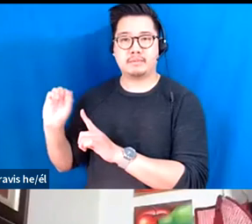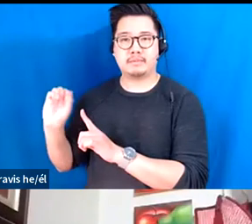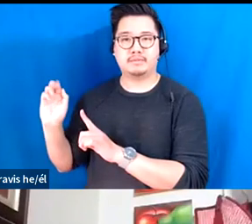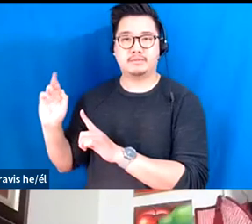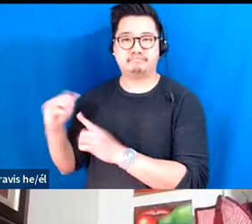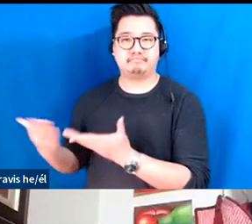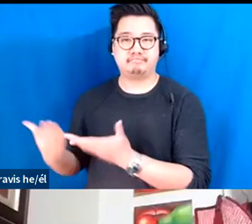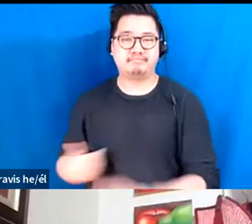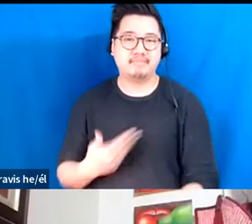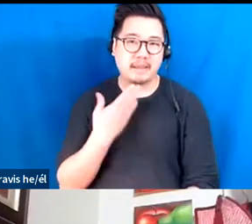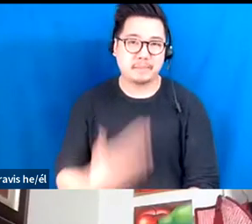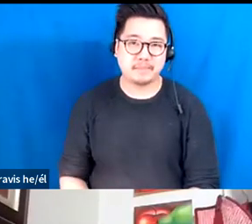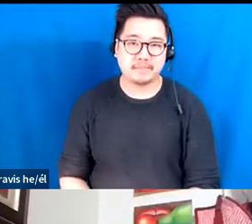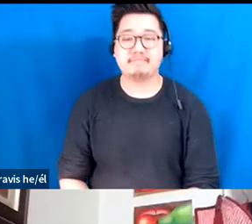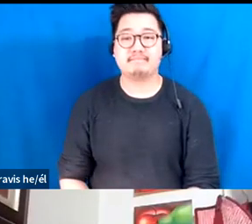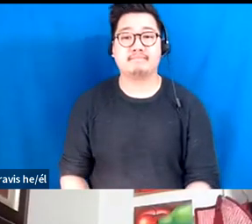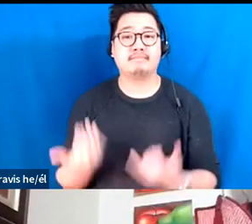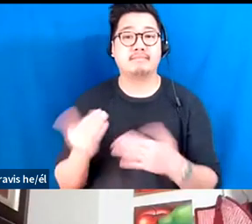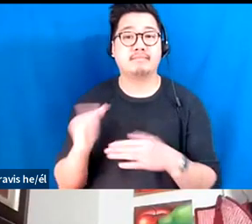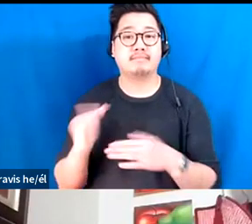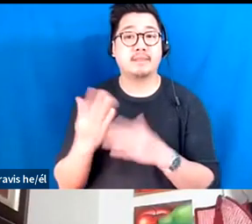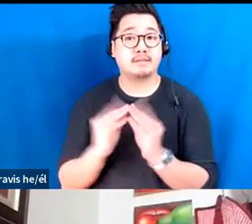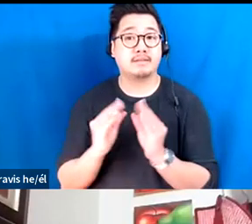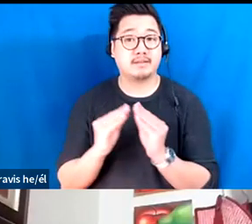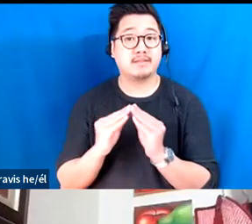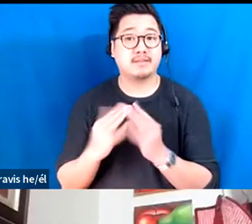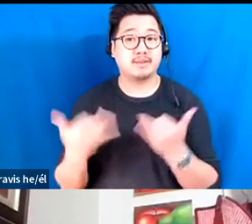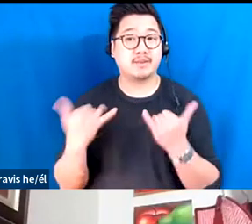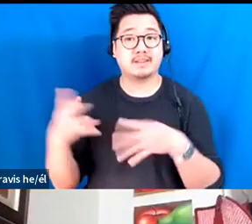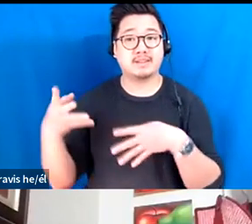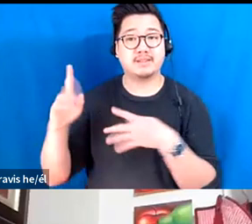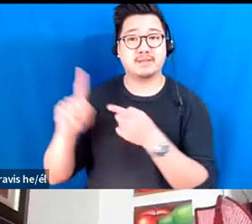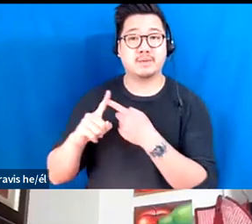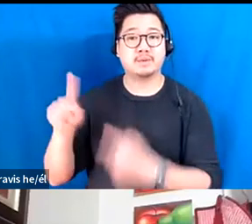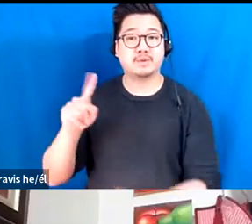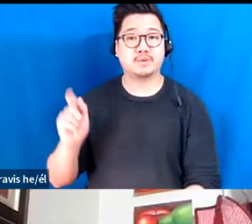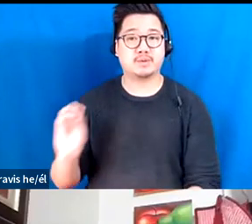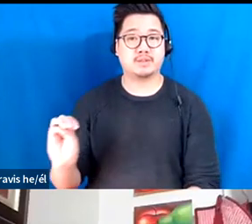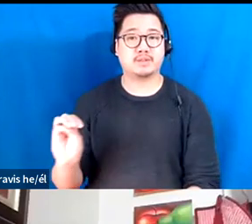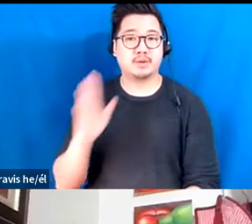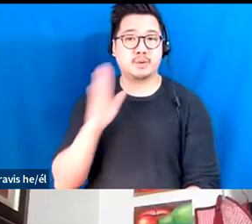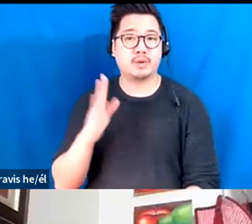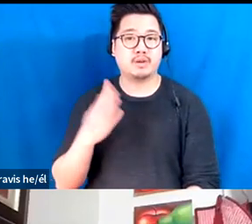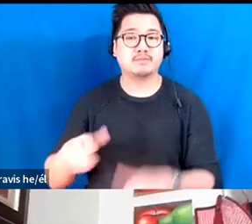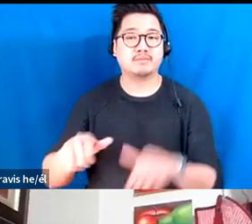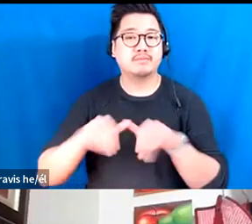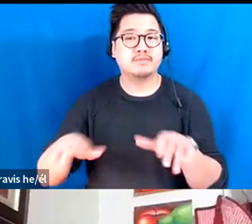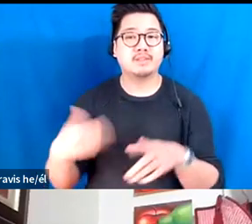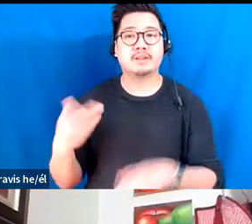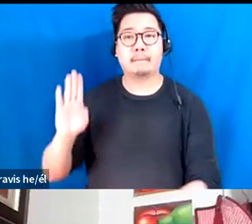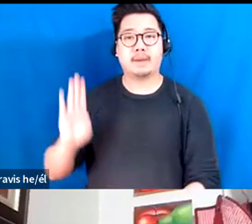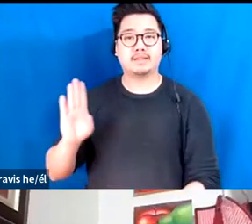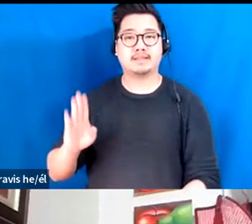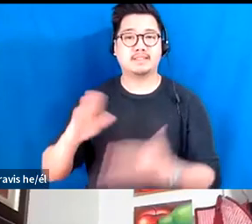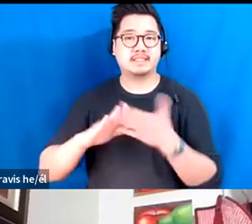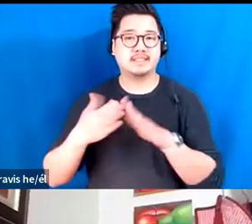sullivan tonight's session is being shared live on zoom it will be rebroadcast on boston city tv